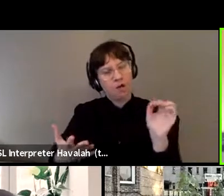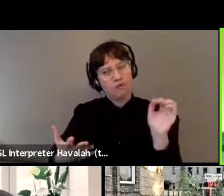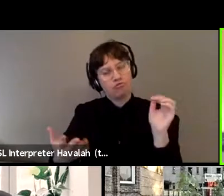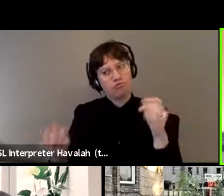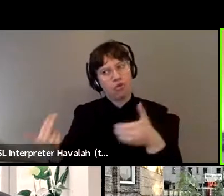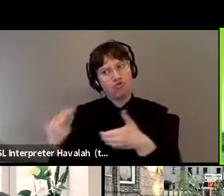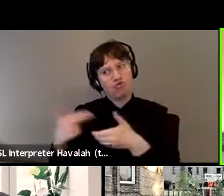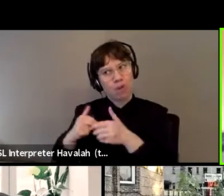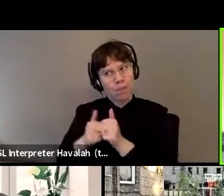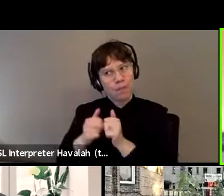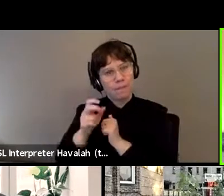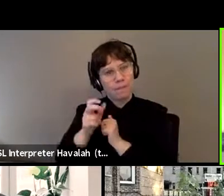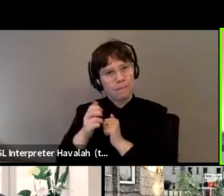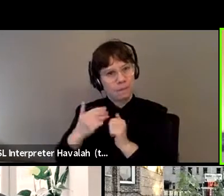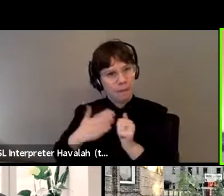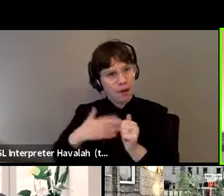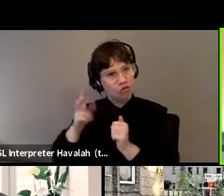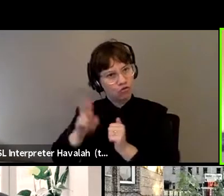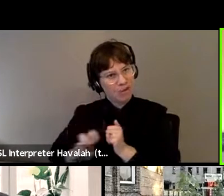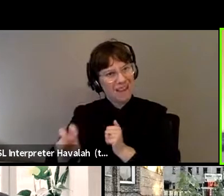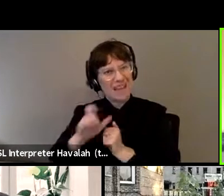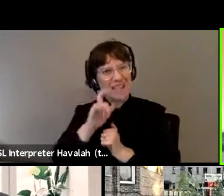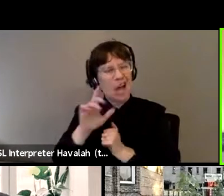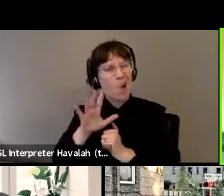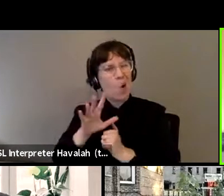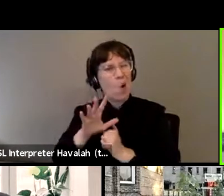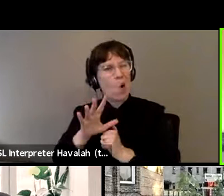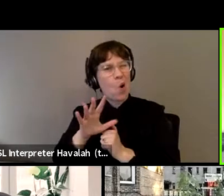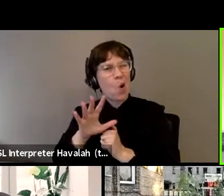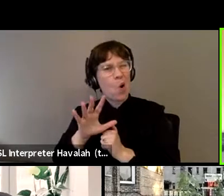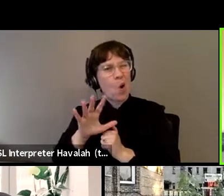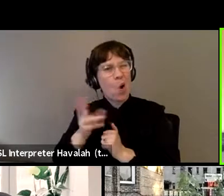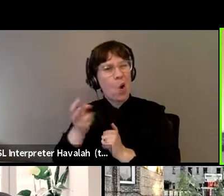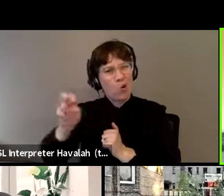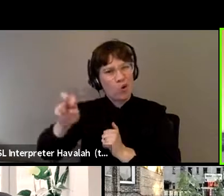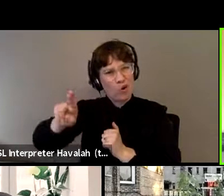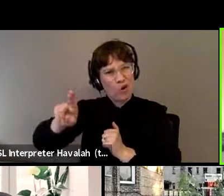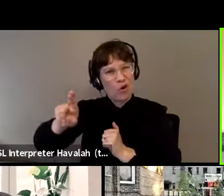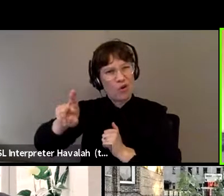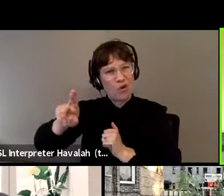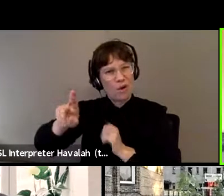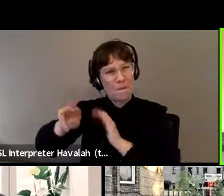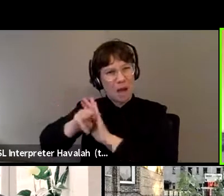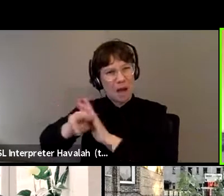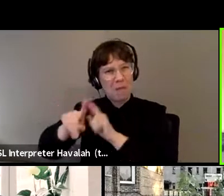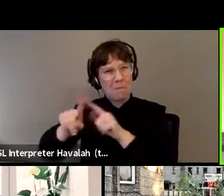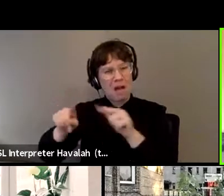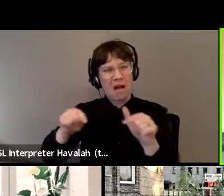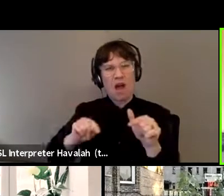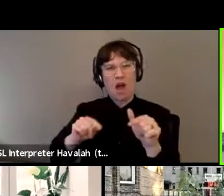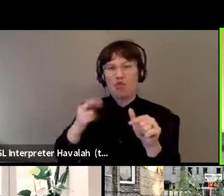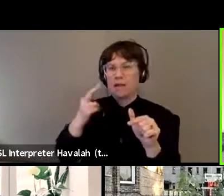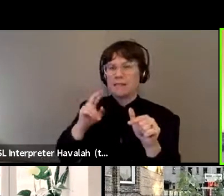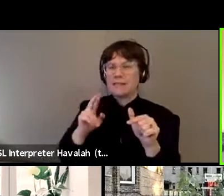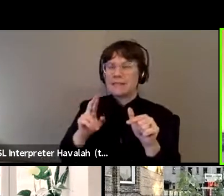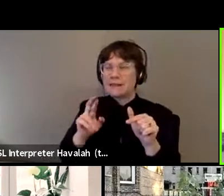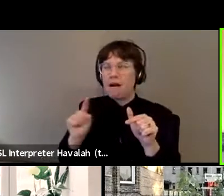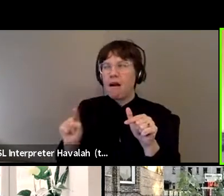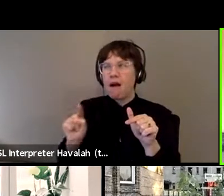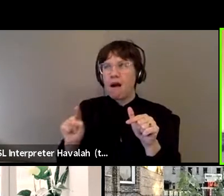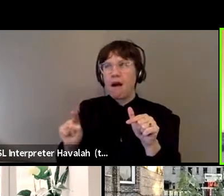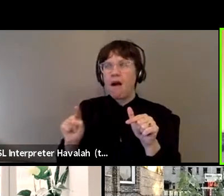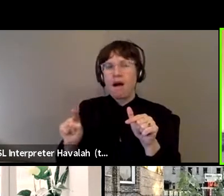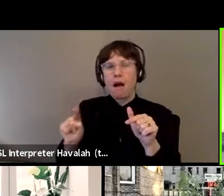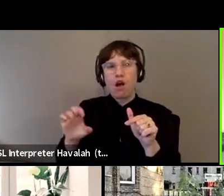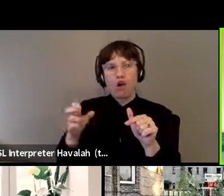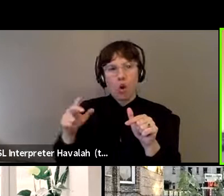wasn't necessarily the ownership model, but there was this sense that like I wasn't doing something right because I